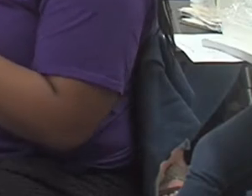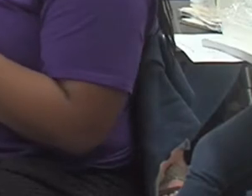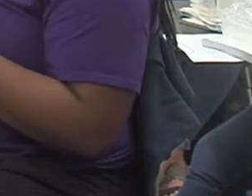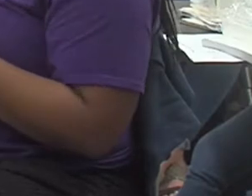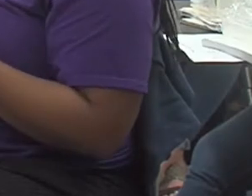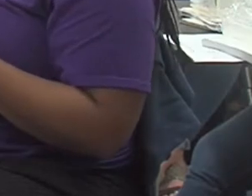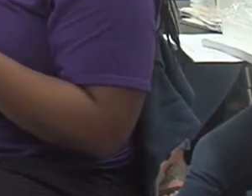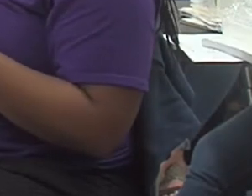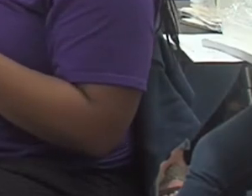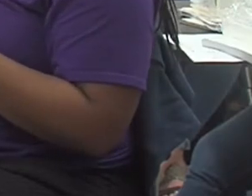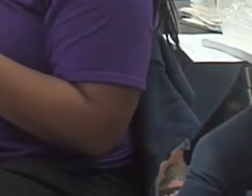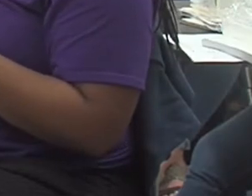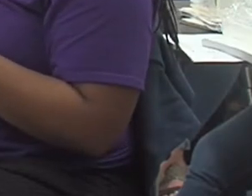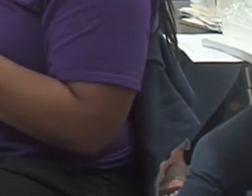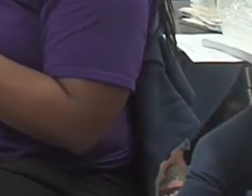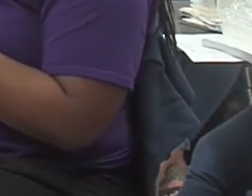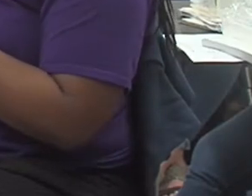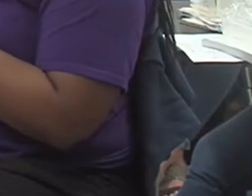go.